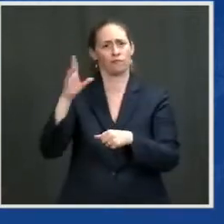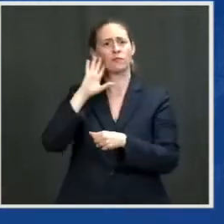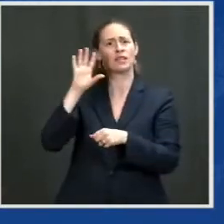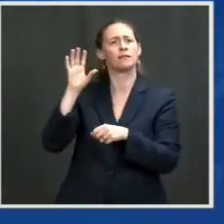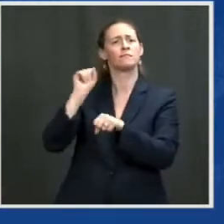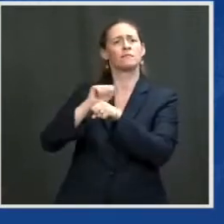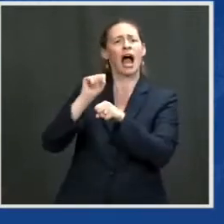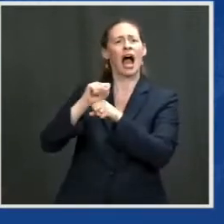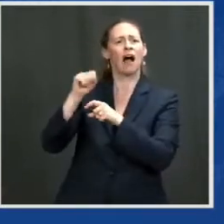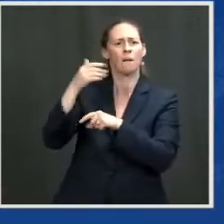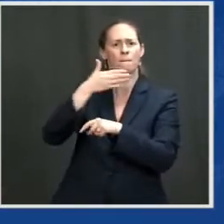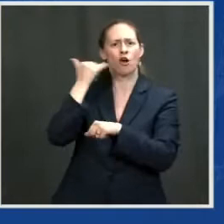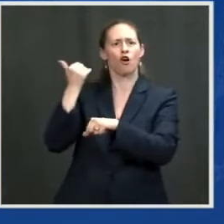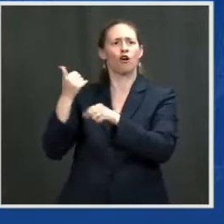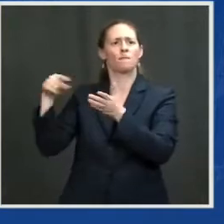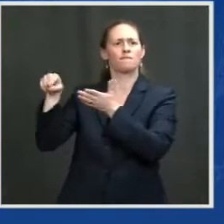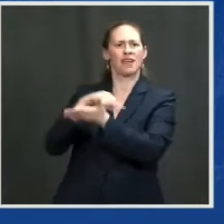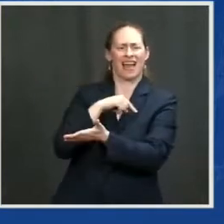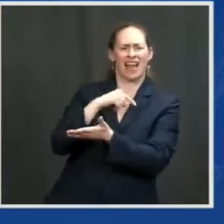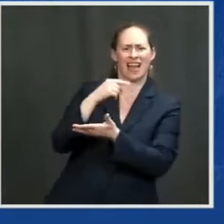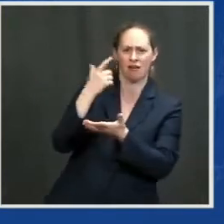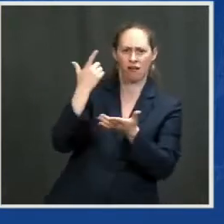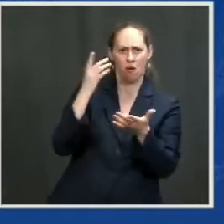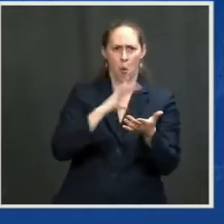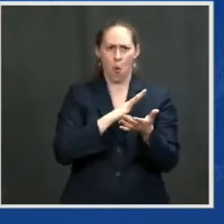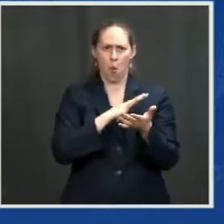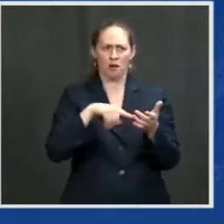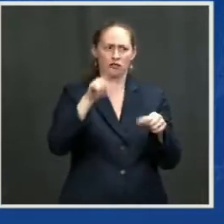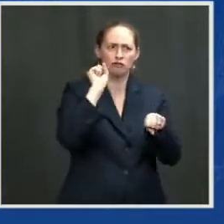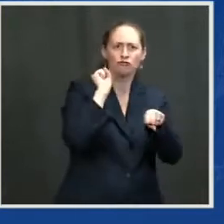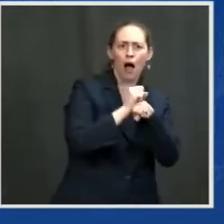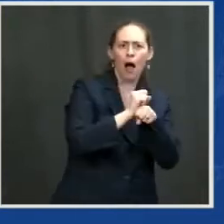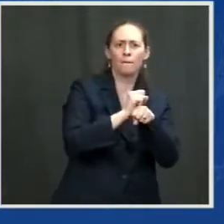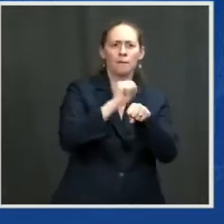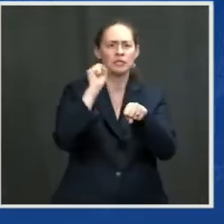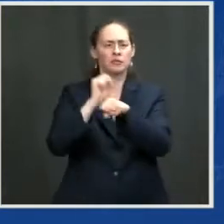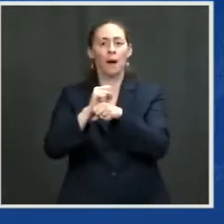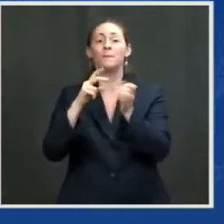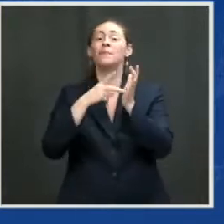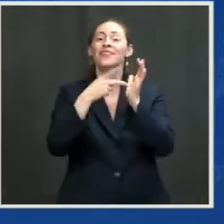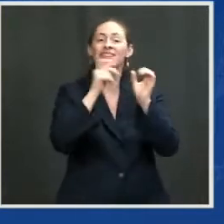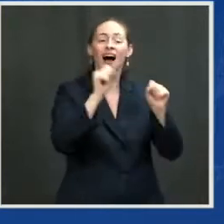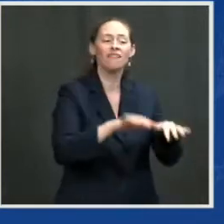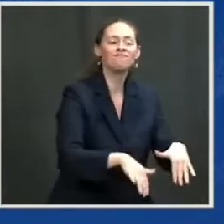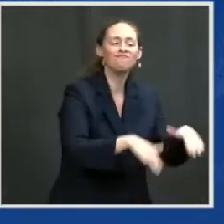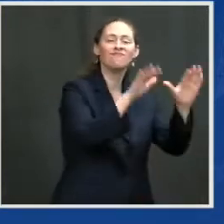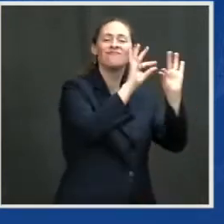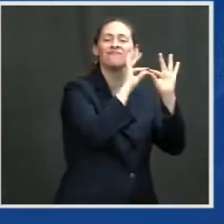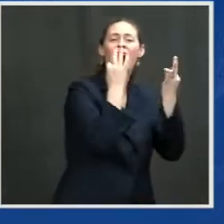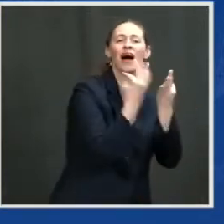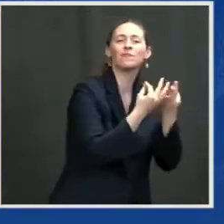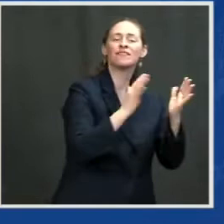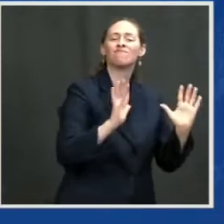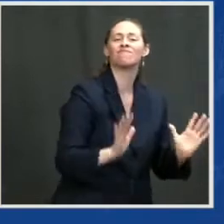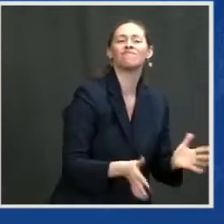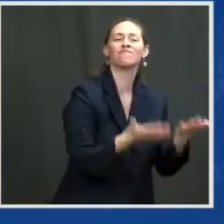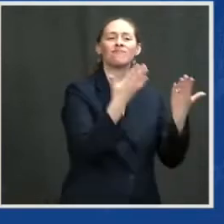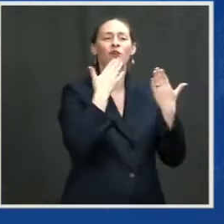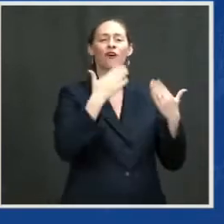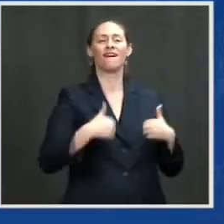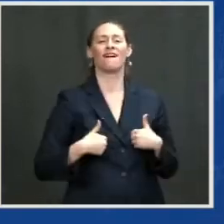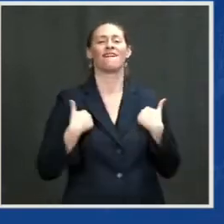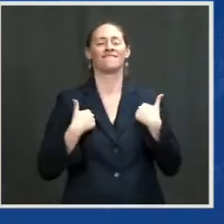Wages you can raise a family on. My dad would say, just a little bit of breathing room after everything's paid. And so, you